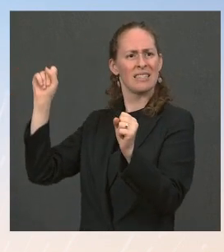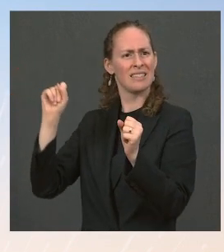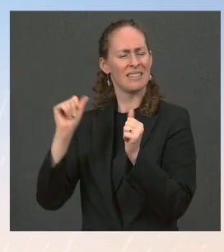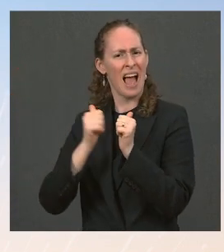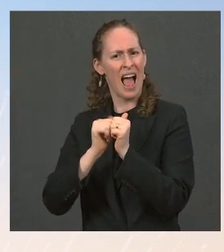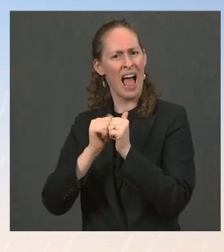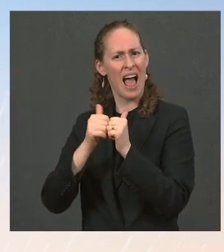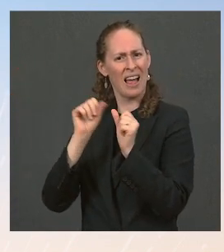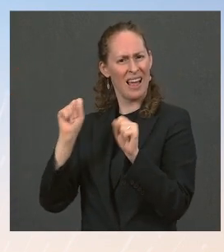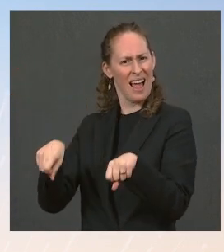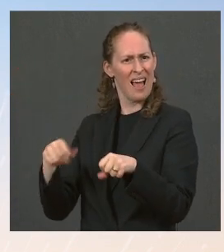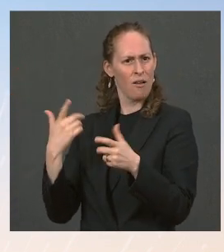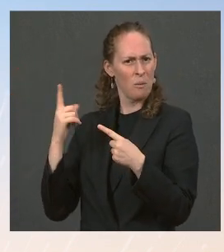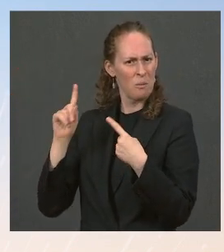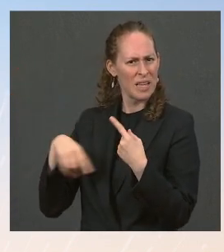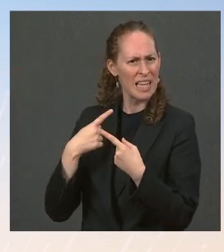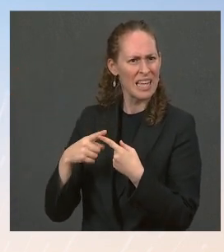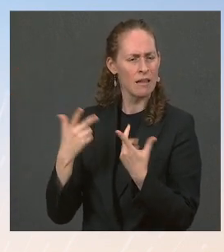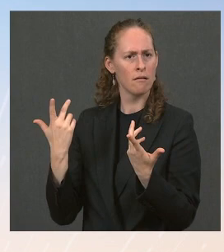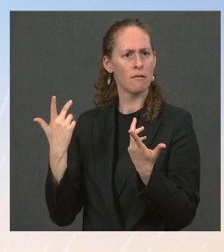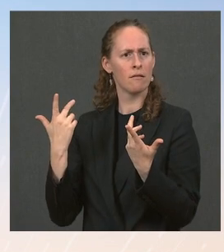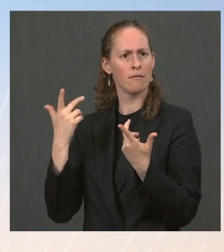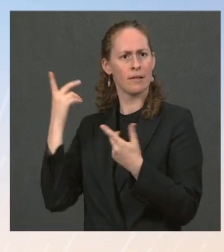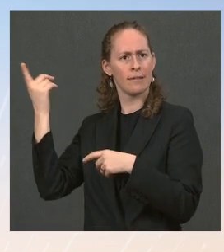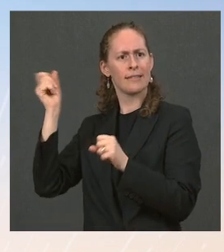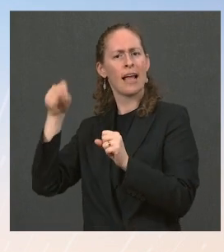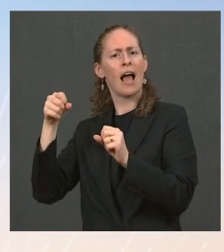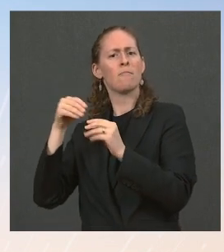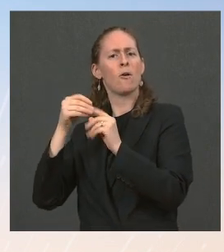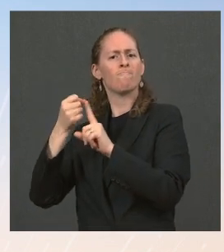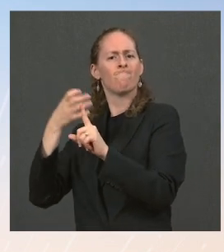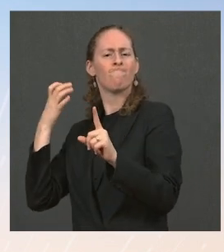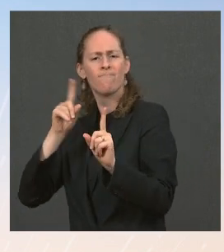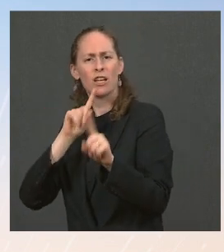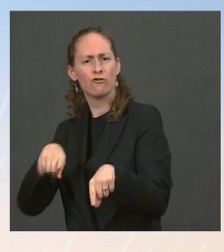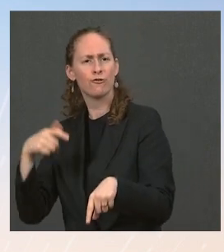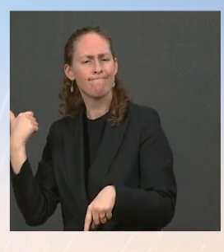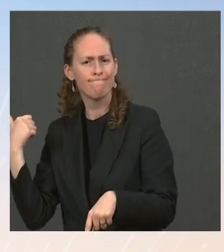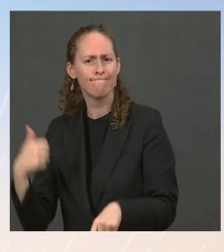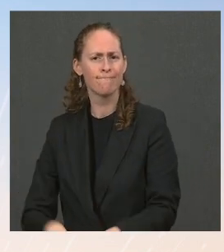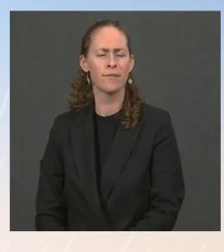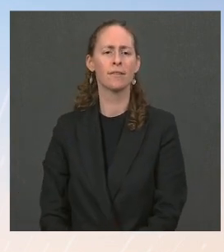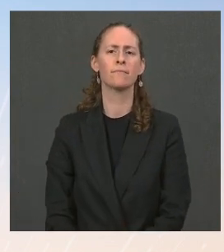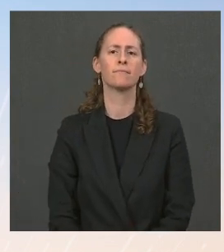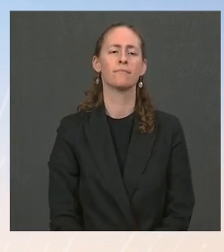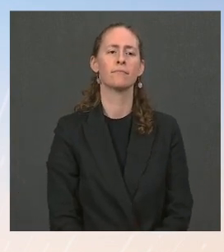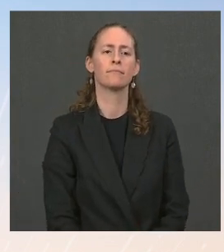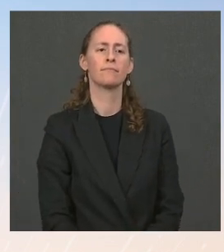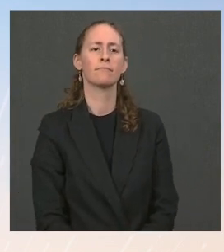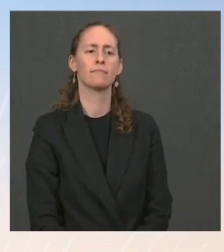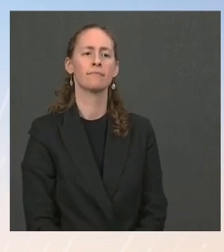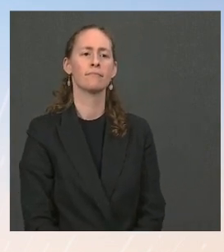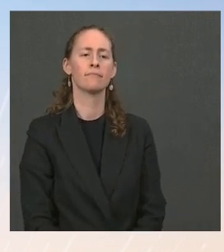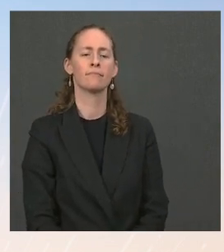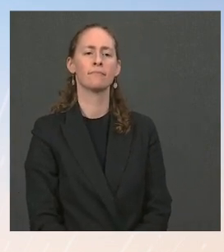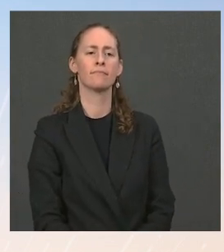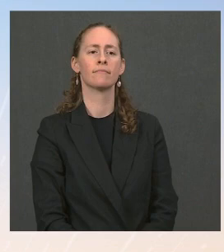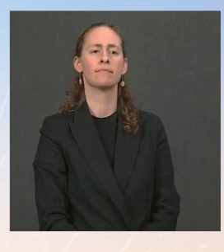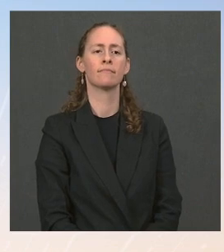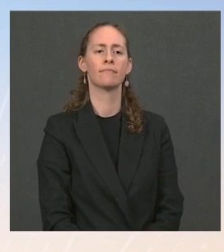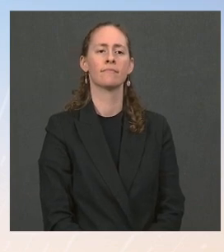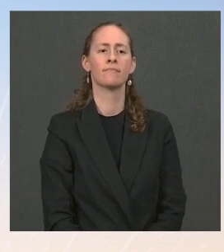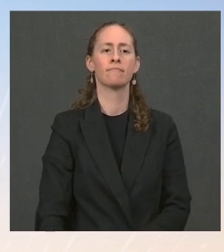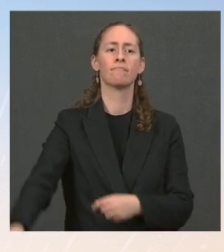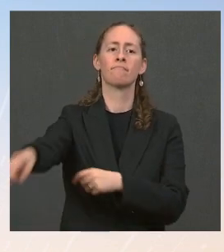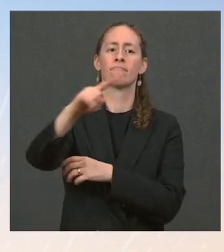matters in a way that he will elaborate on his views? Well, first, the president knows that he was elected not just to get the pandemic